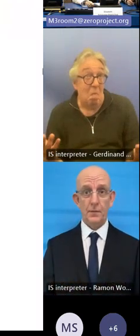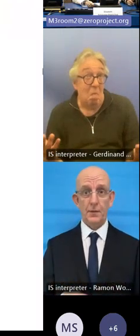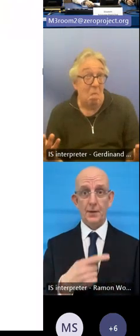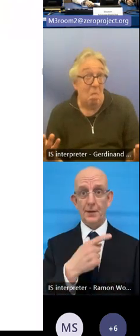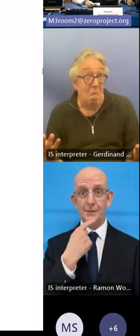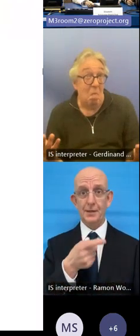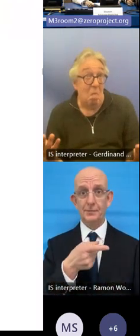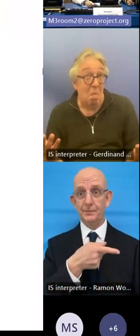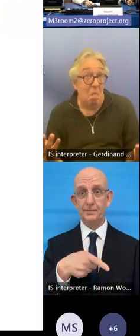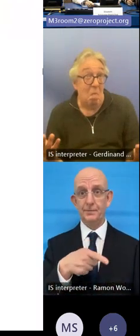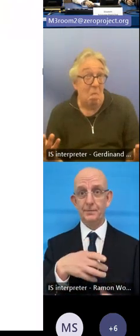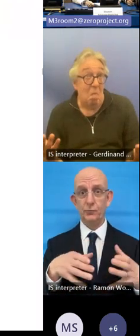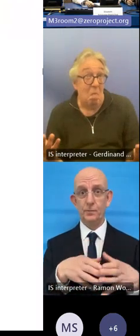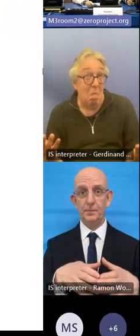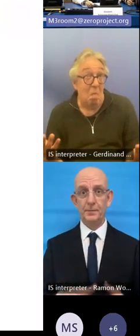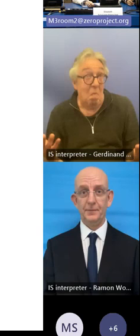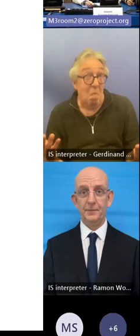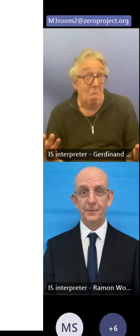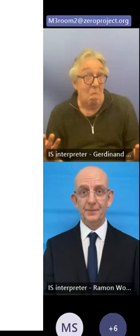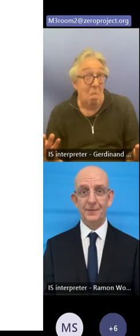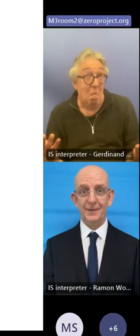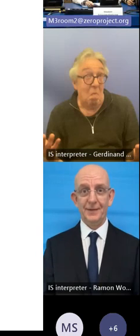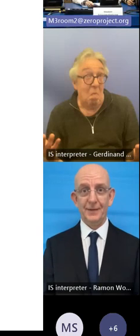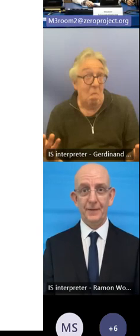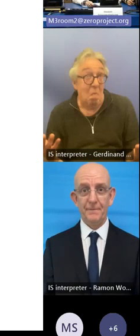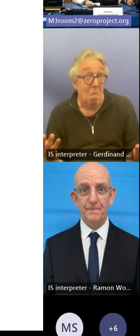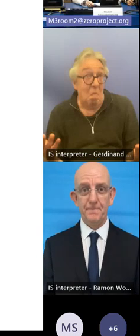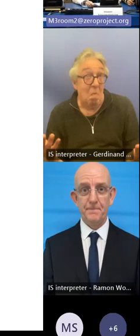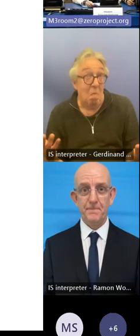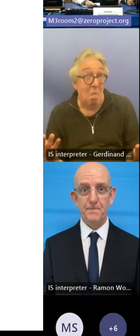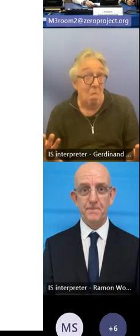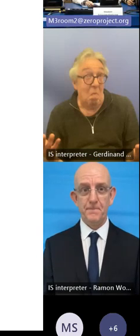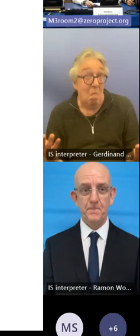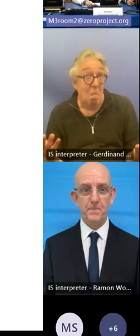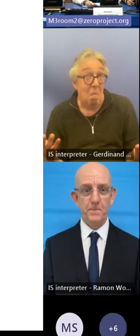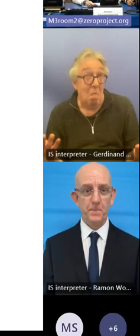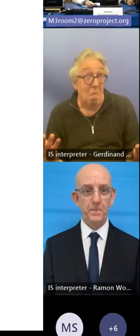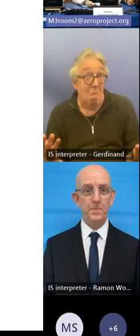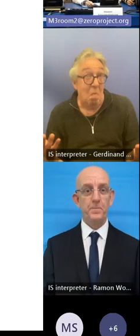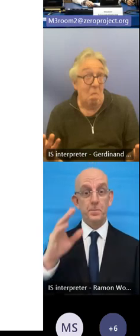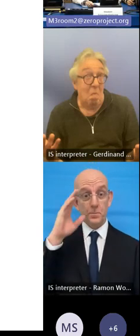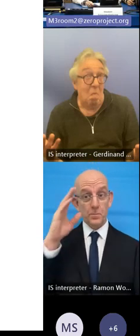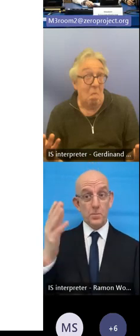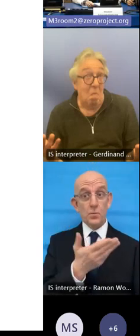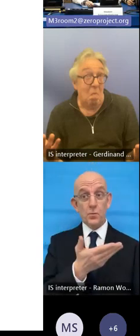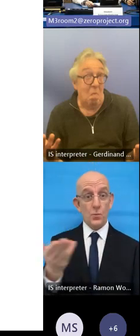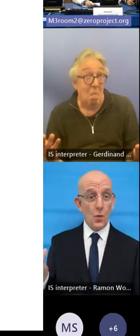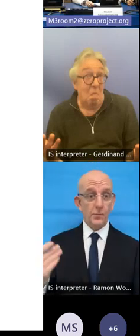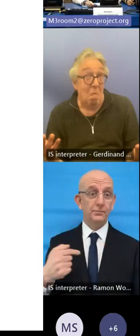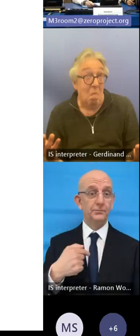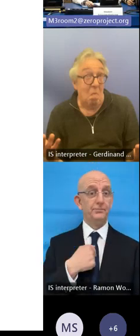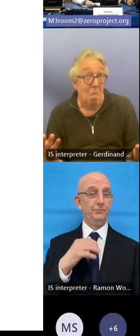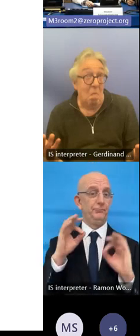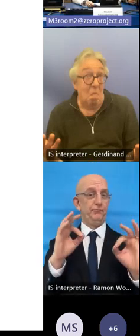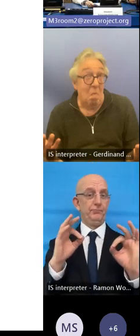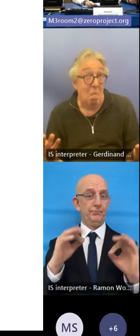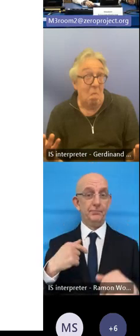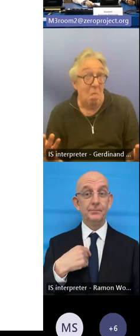Austria, called SZU Ungargasse. We are a vocational school with a technical and commercial